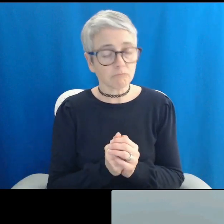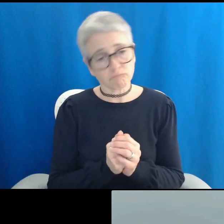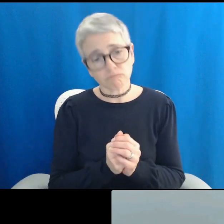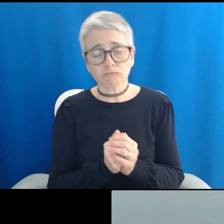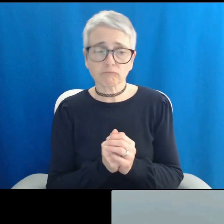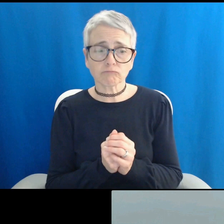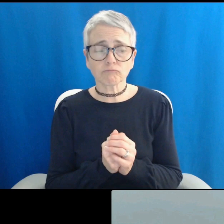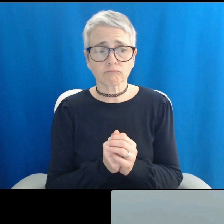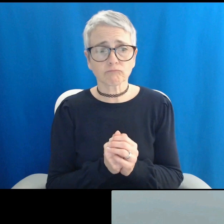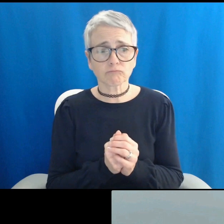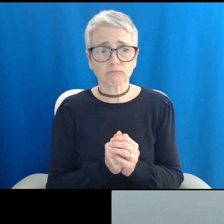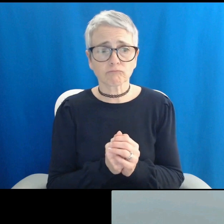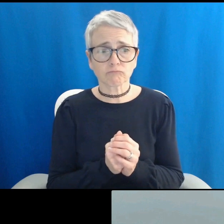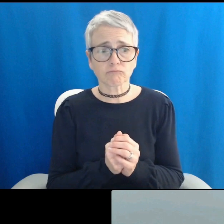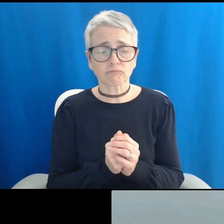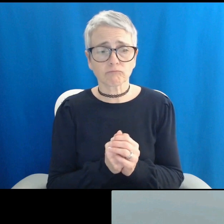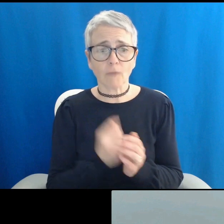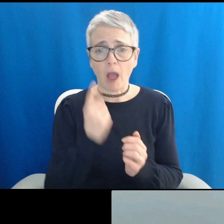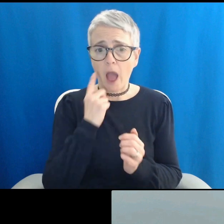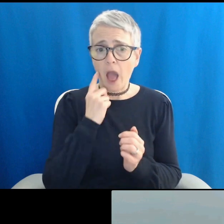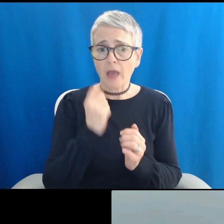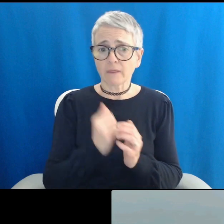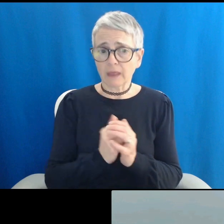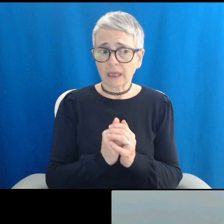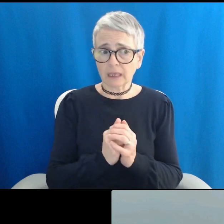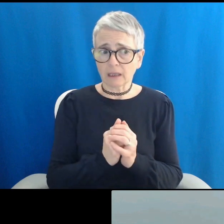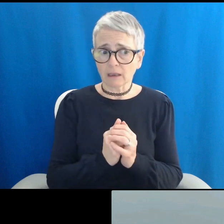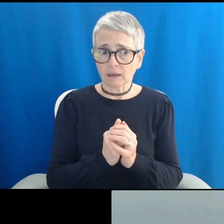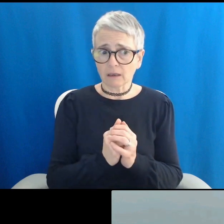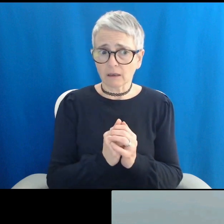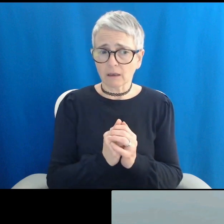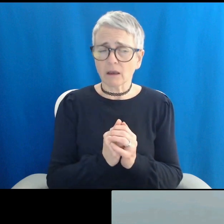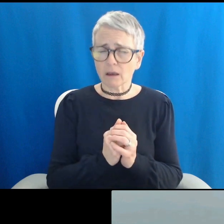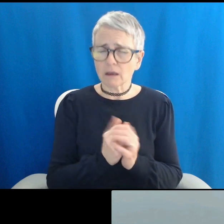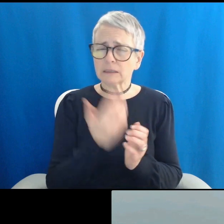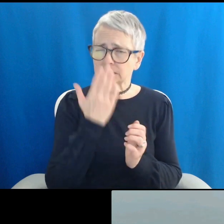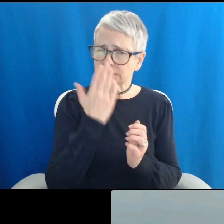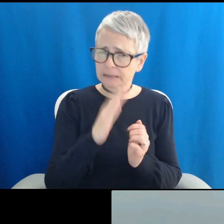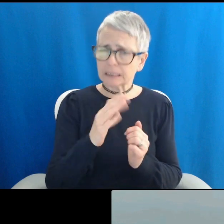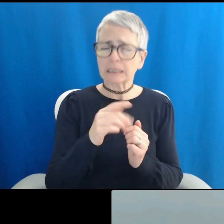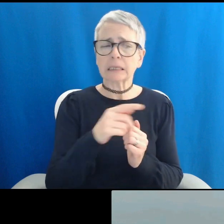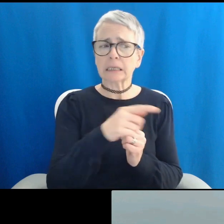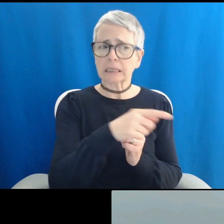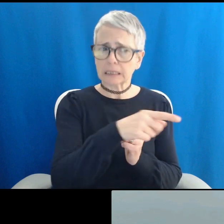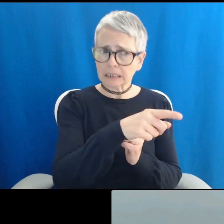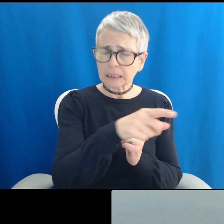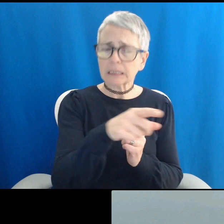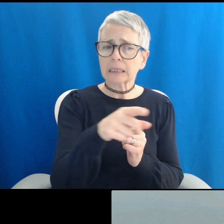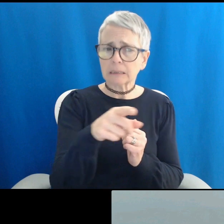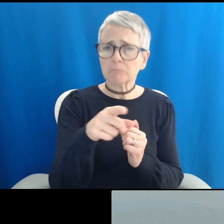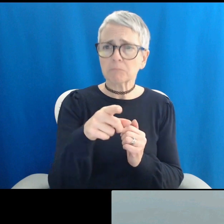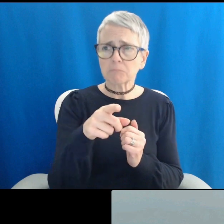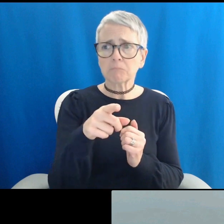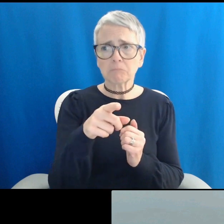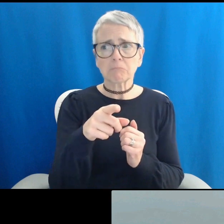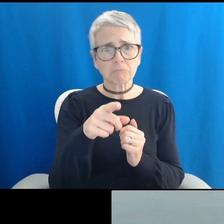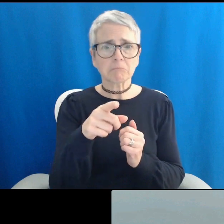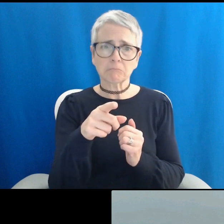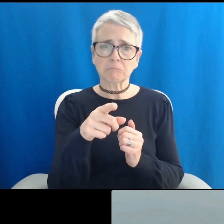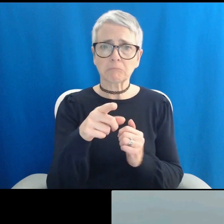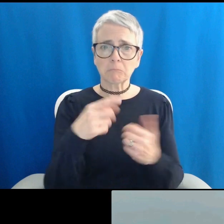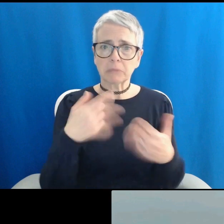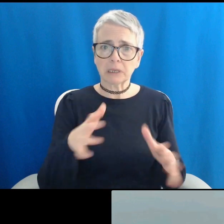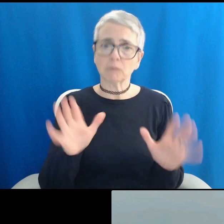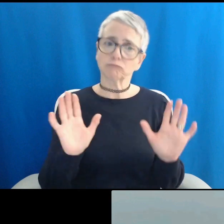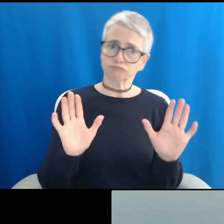think this has had the shift to let's have these conversations. It's okay if